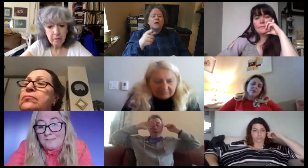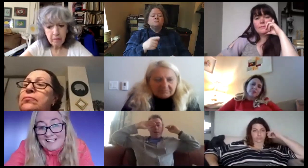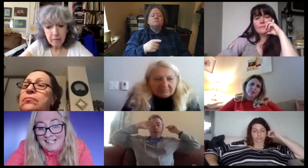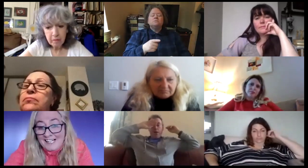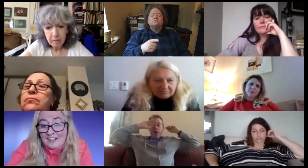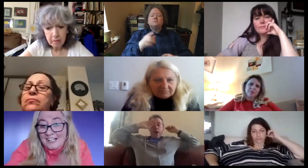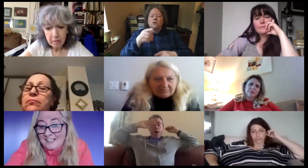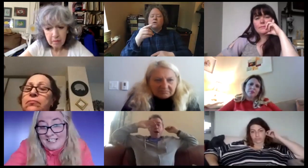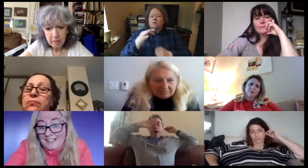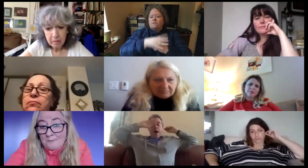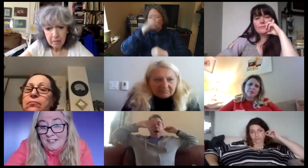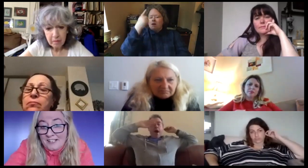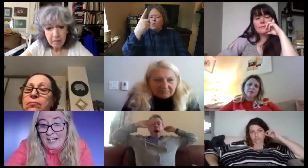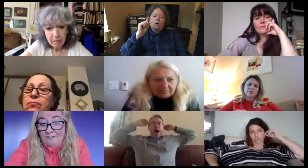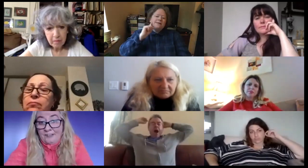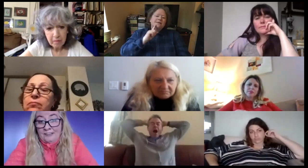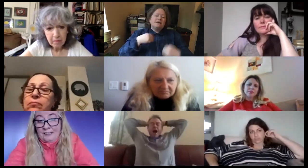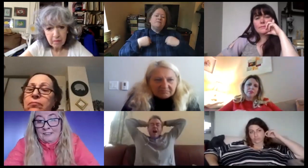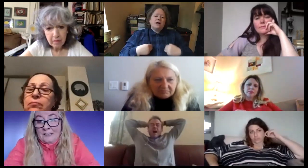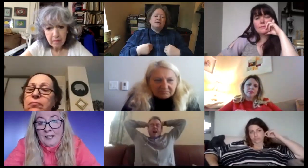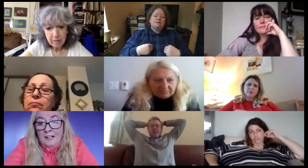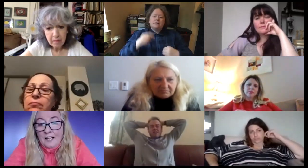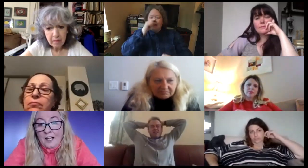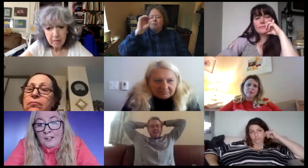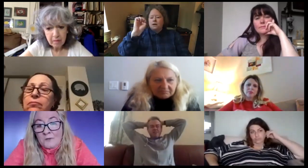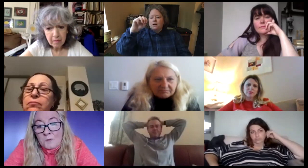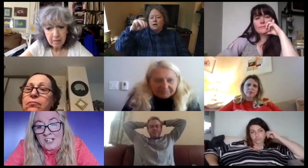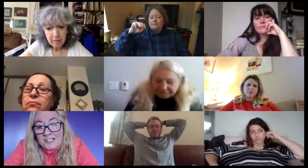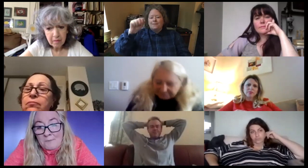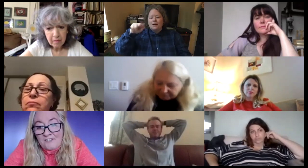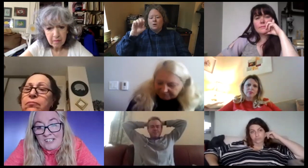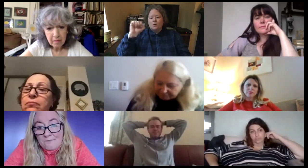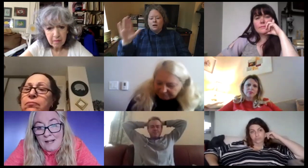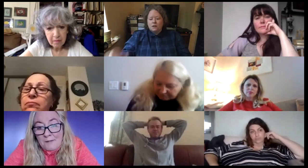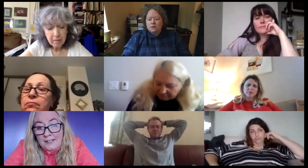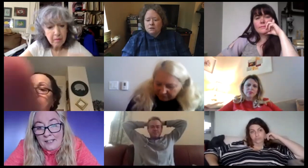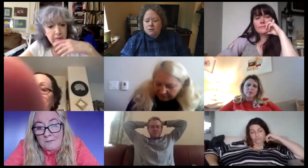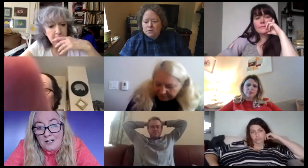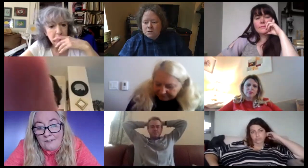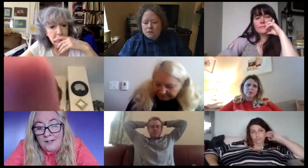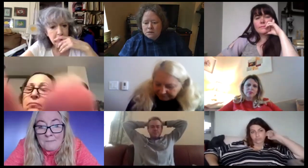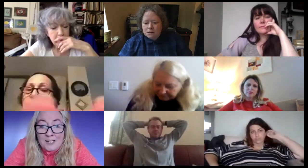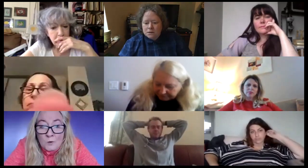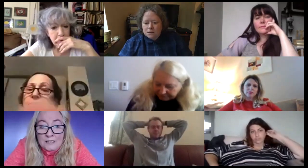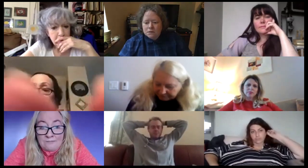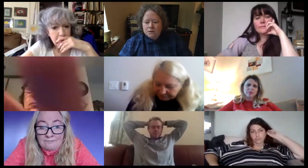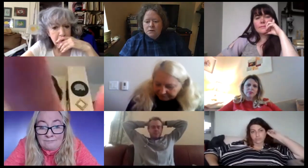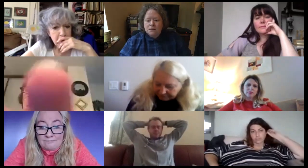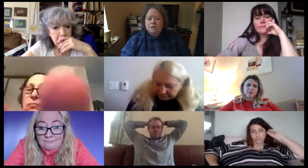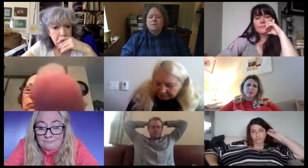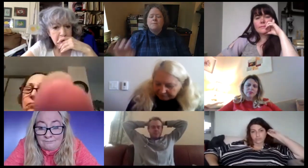what I'm saying here is in the PDF. There was one example of a deaf man by the name of Emmanuel